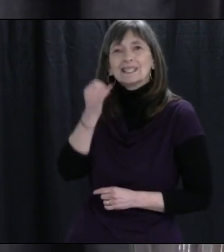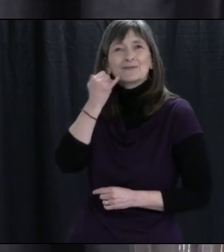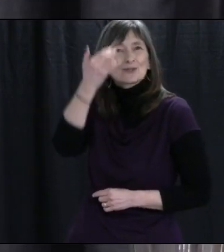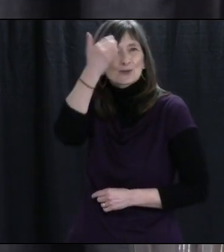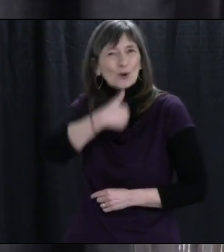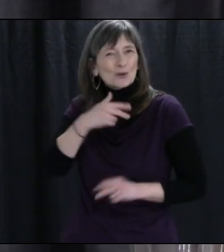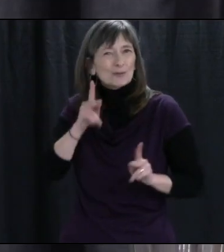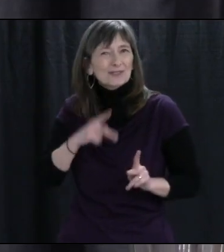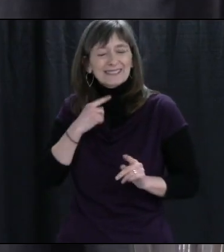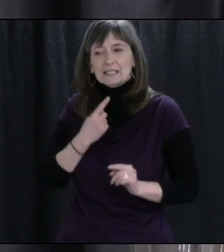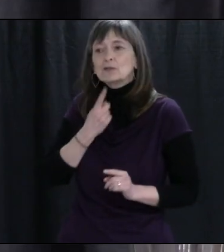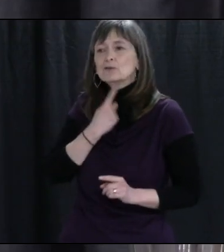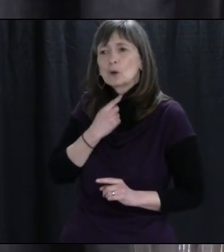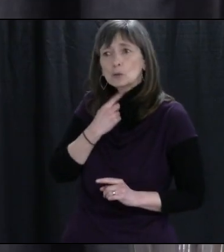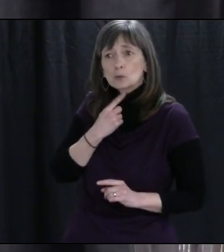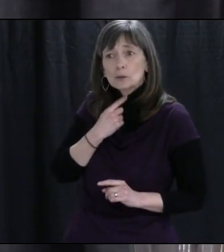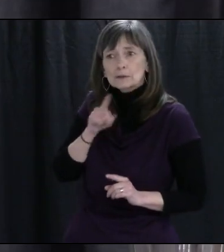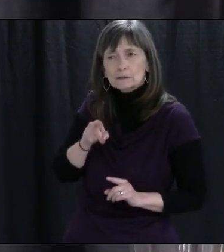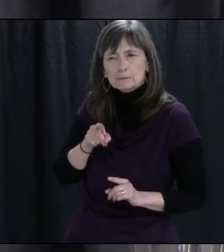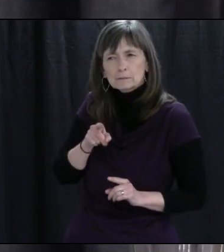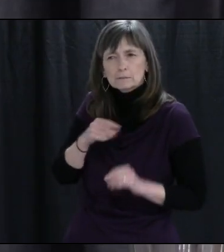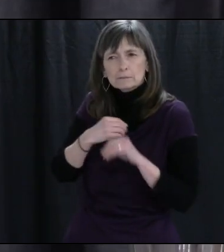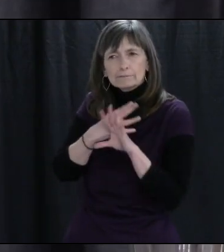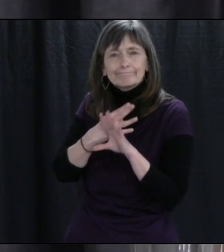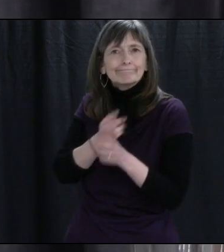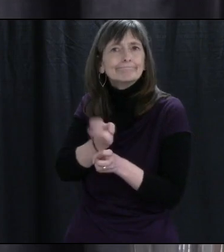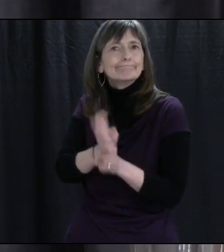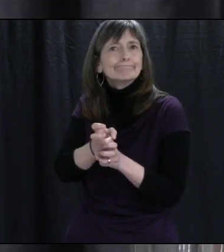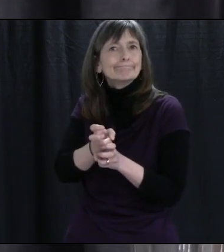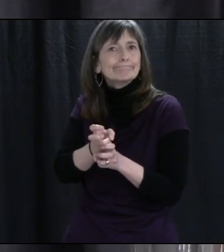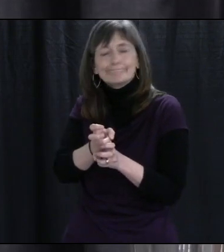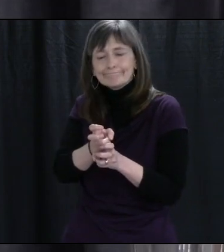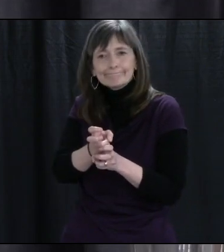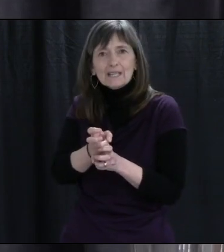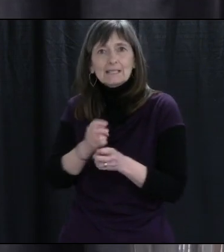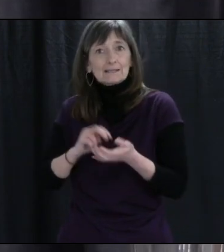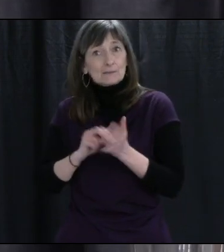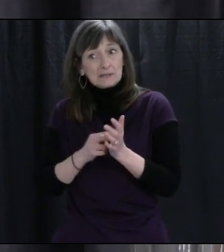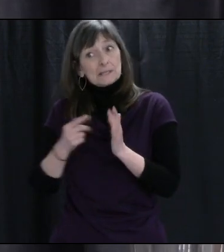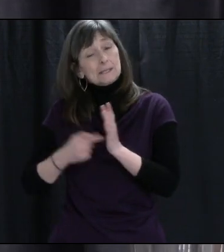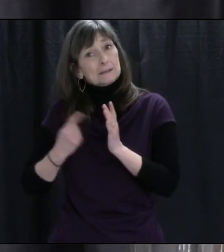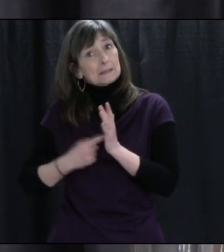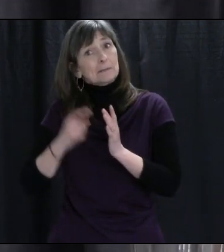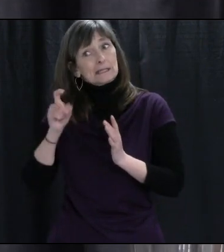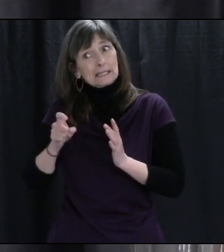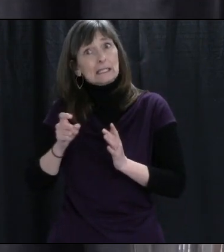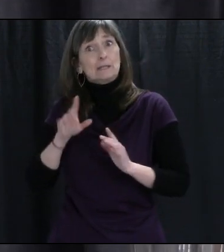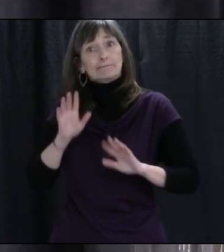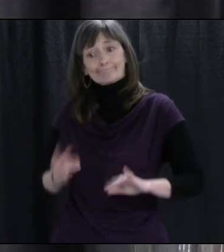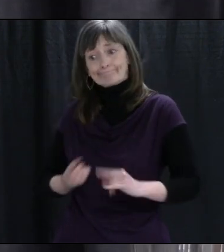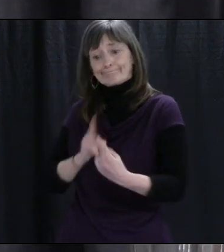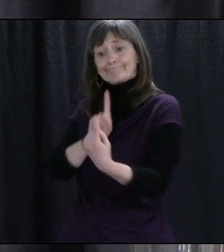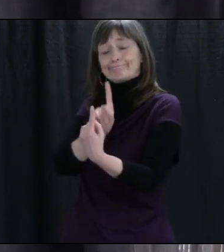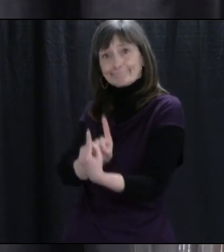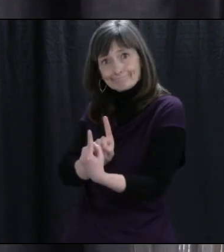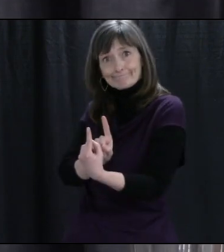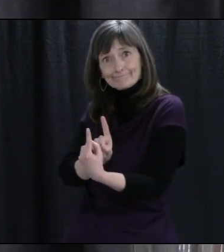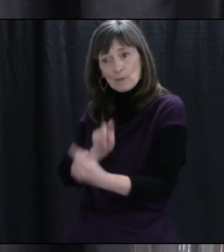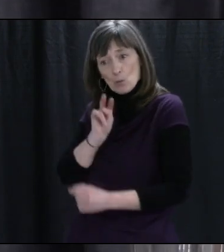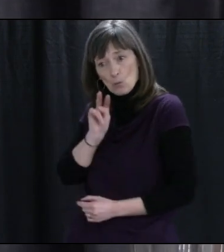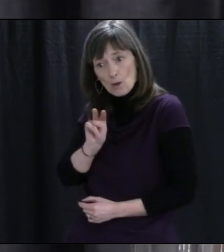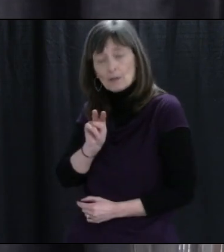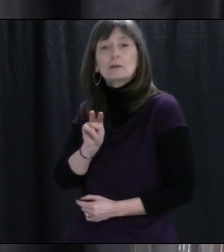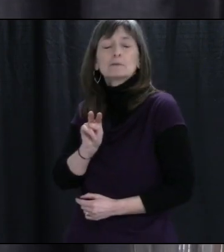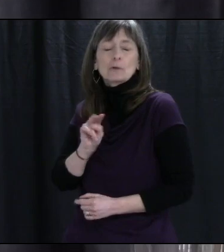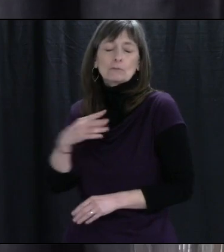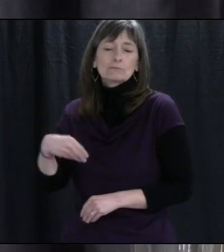strokes, that's going to be very difficult to do by virtual care. And so in those situations, if appropriate, the appropriate